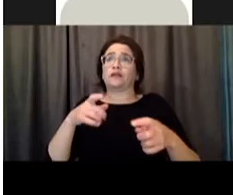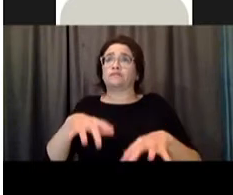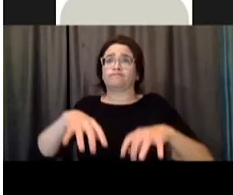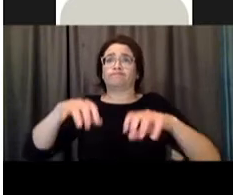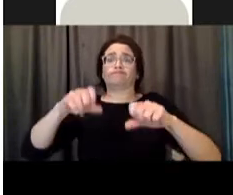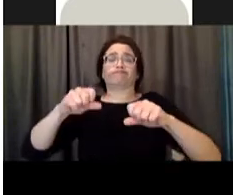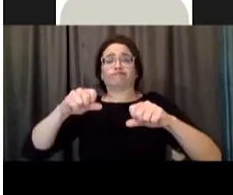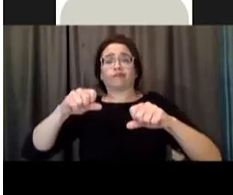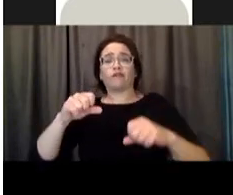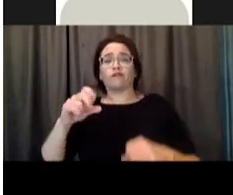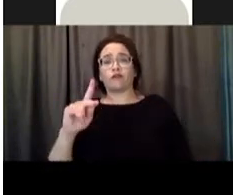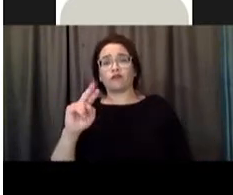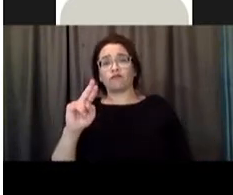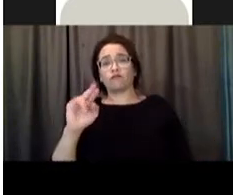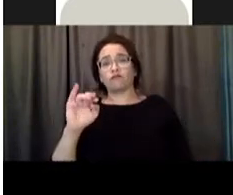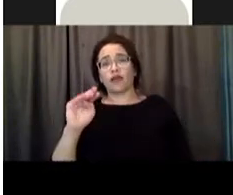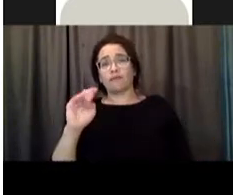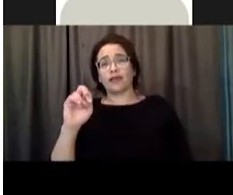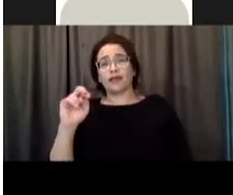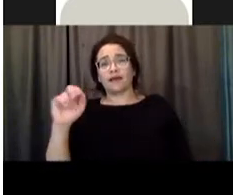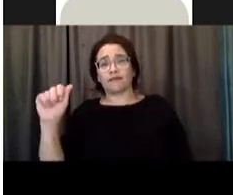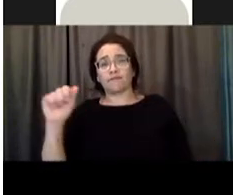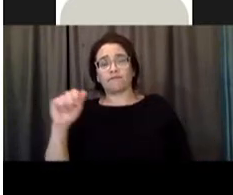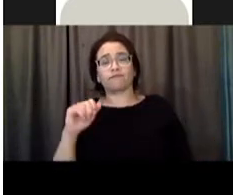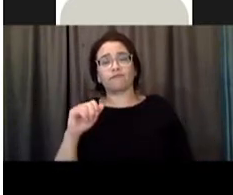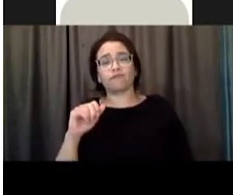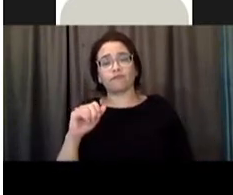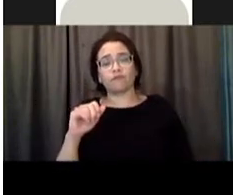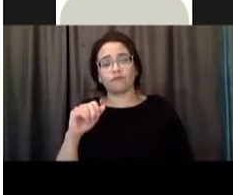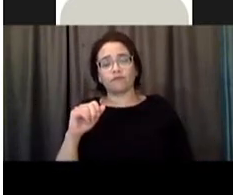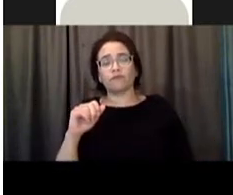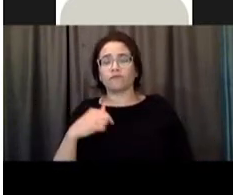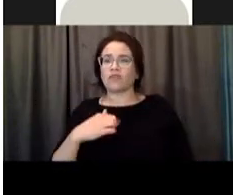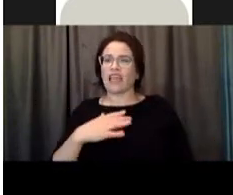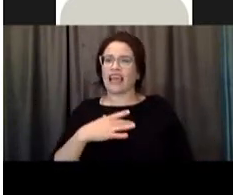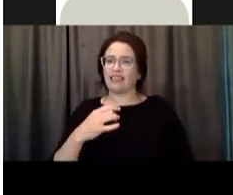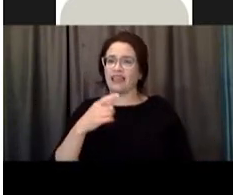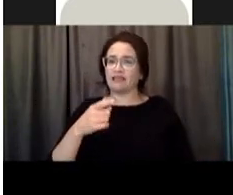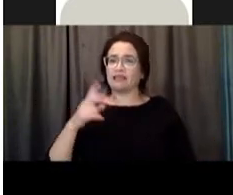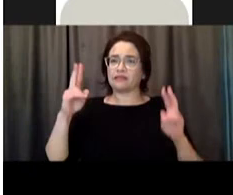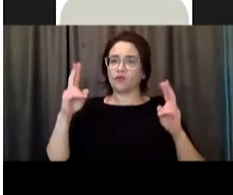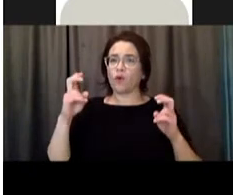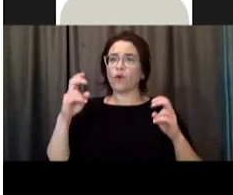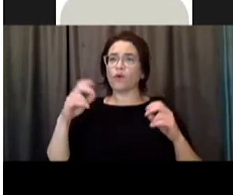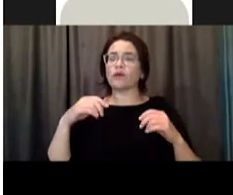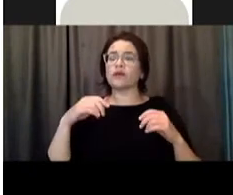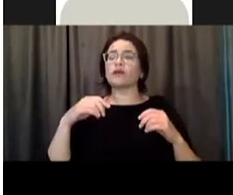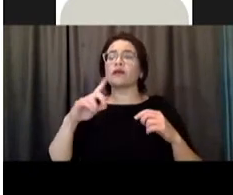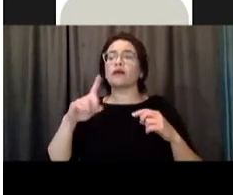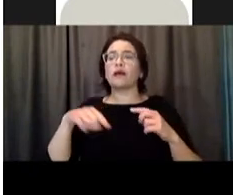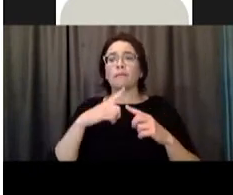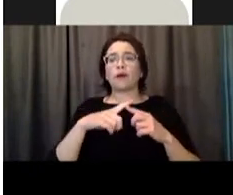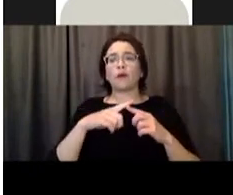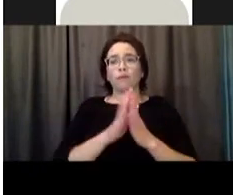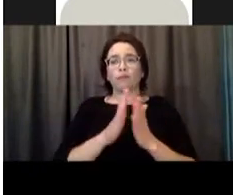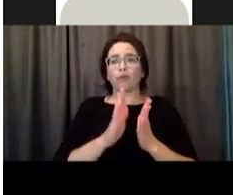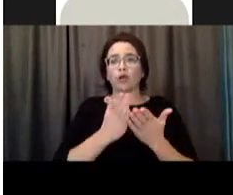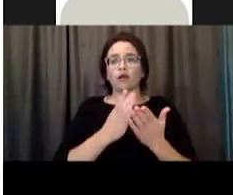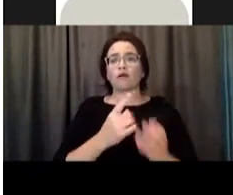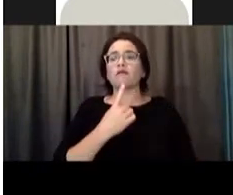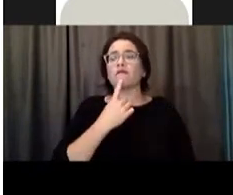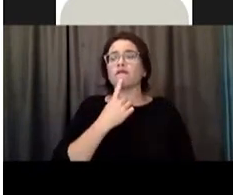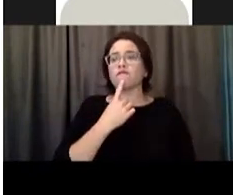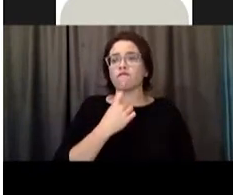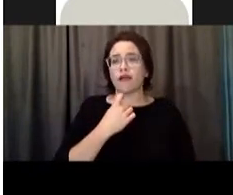I really like this quote. In his review of Red Famine, the Yale historian and professor Timothy